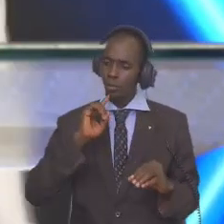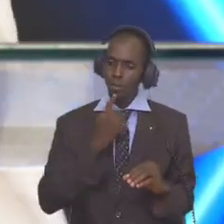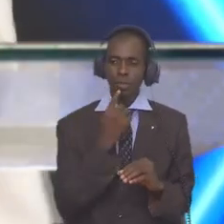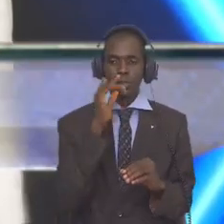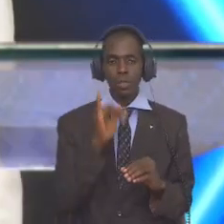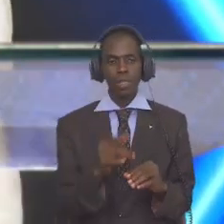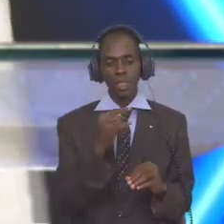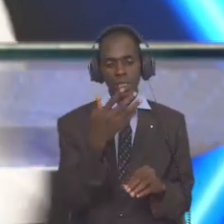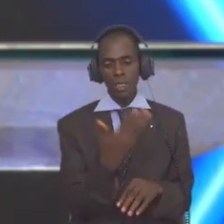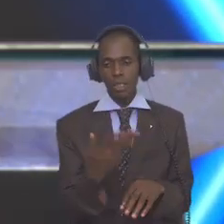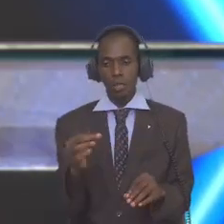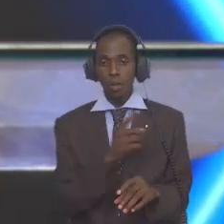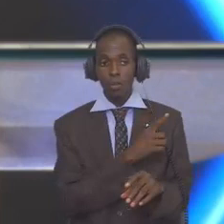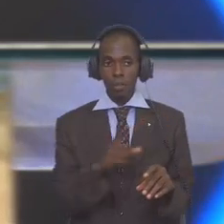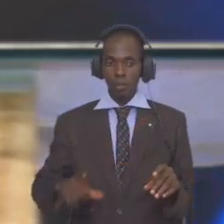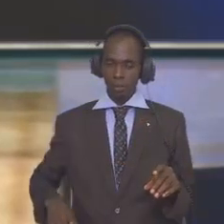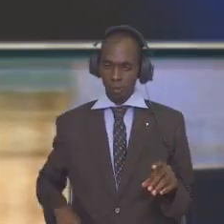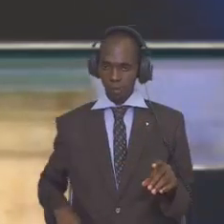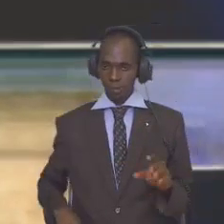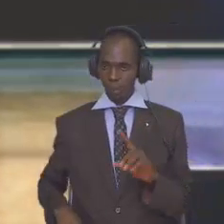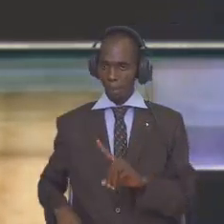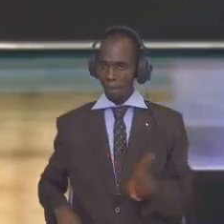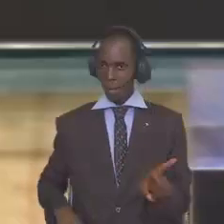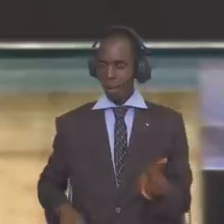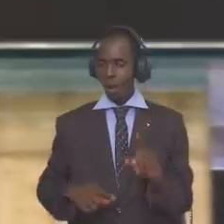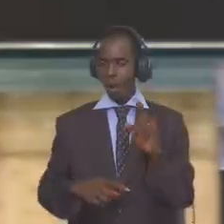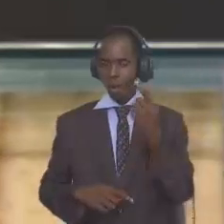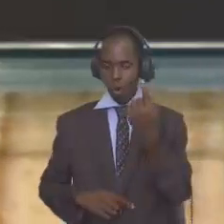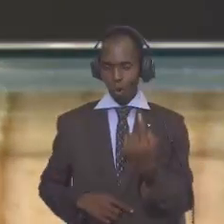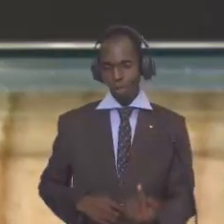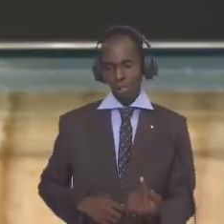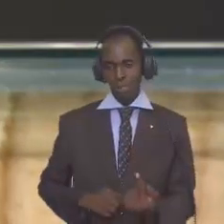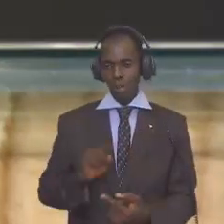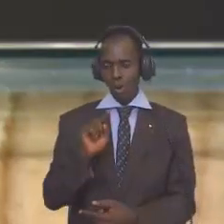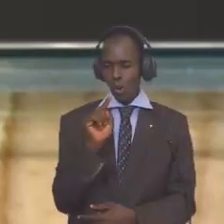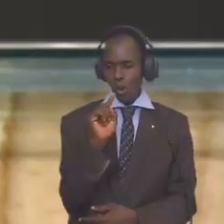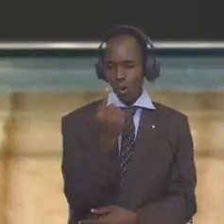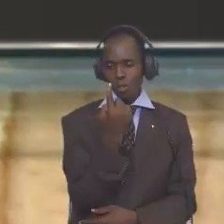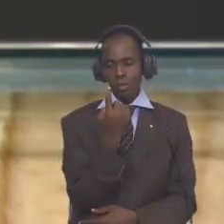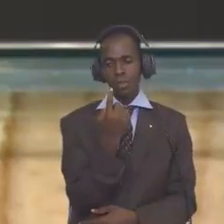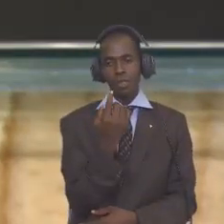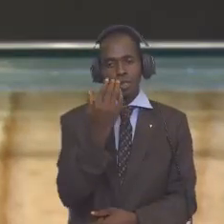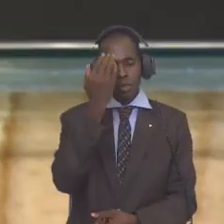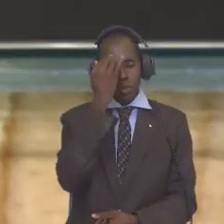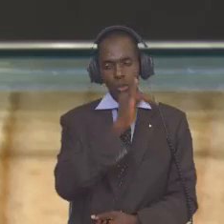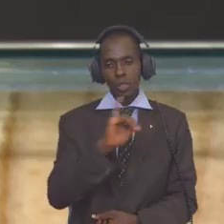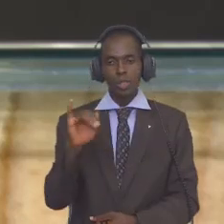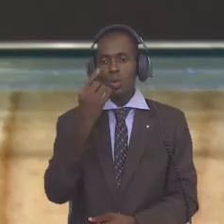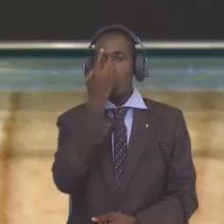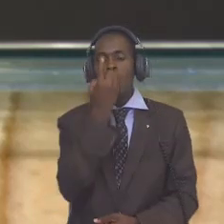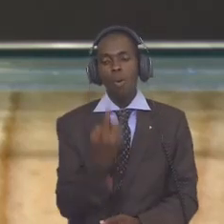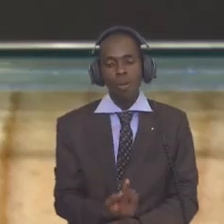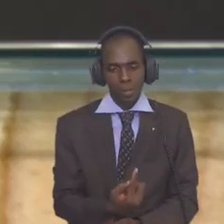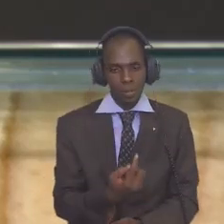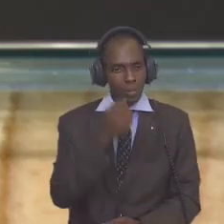of the Lord. Look at his limitation. Only knowing only, understanding